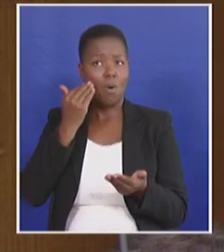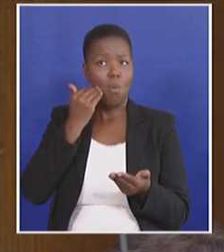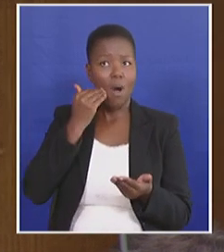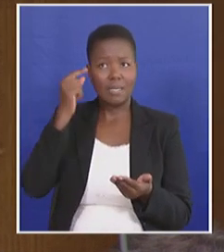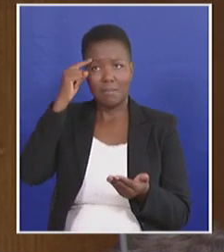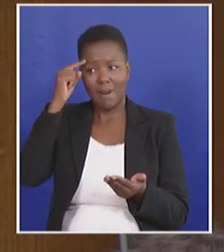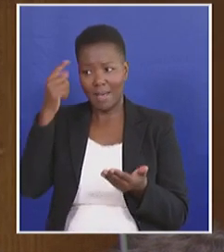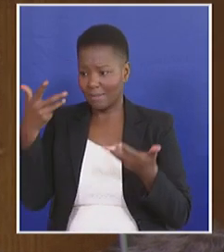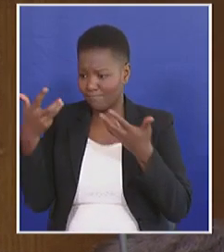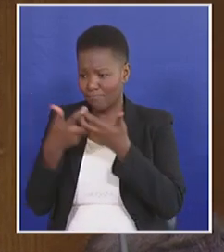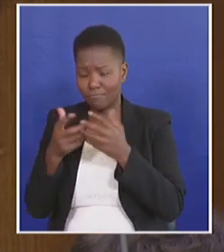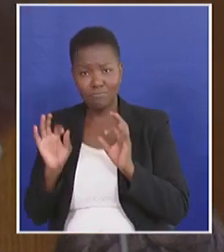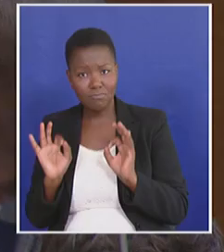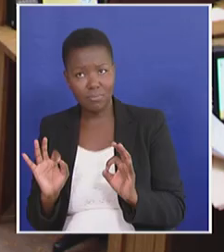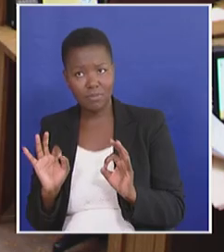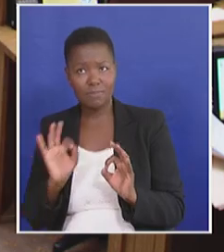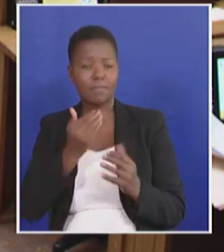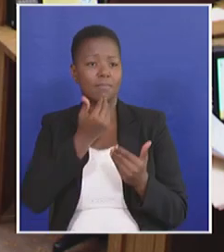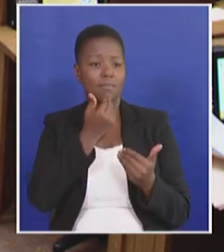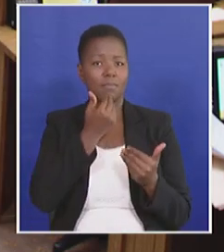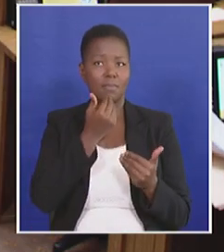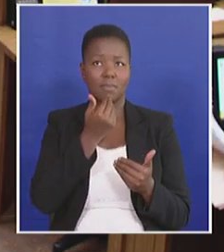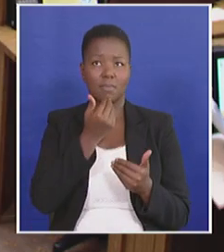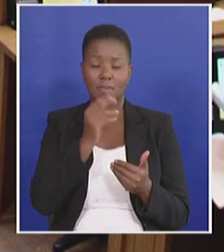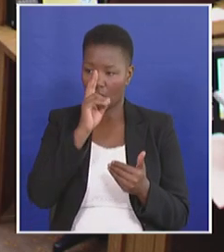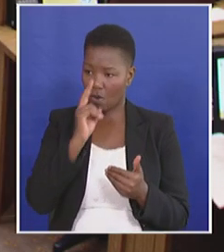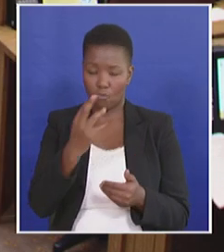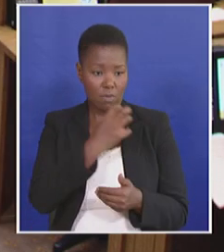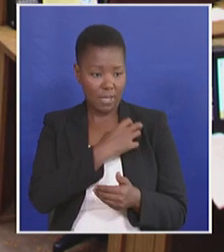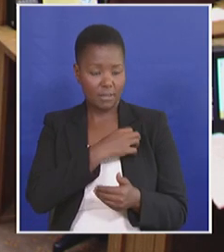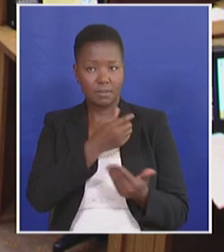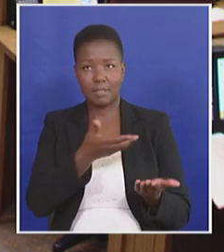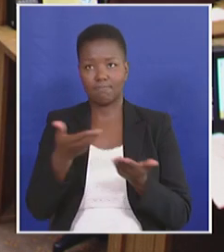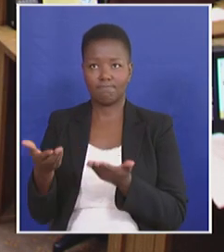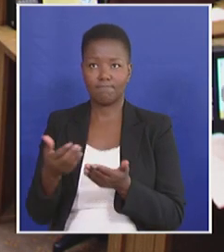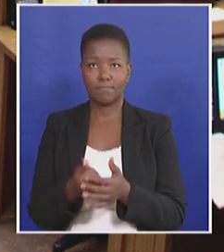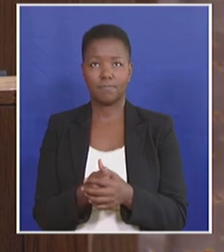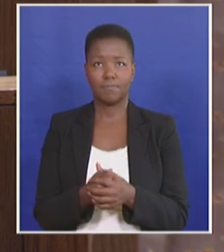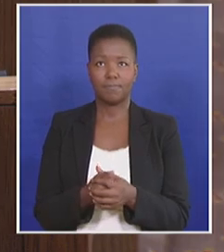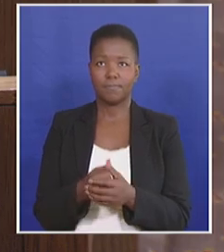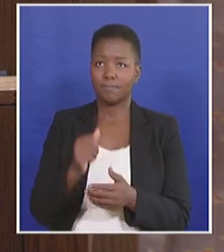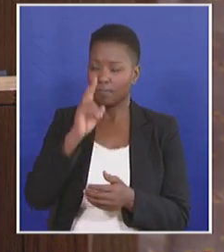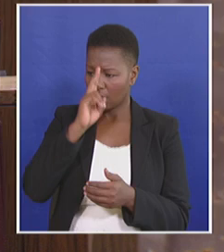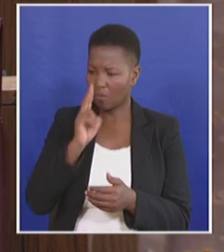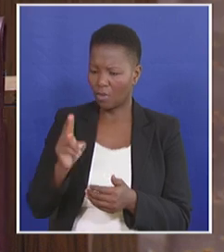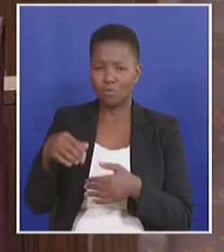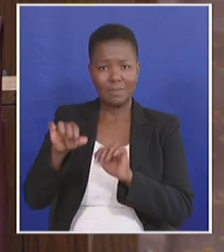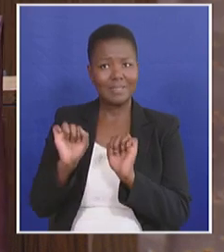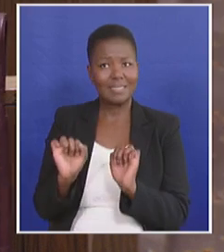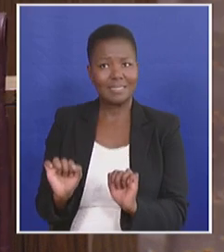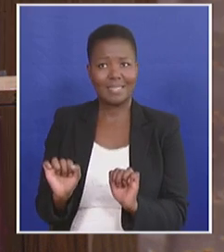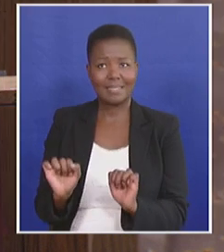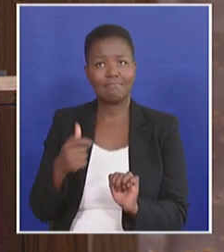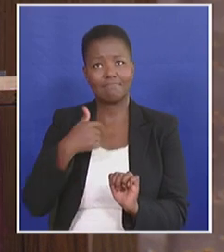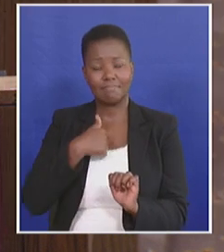concerned? Thanks. Thank you, Honorable Mokoena. Honorable Minister. Honorable Chairperson, I have to say I